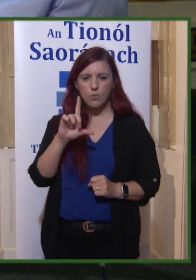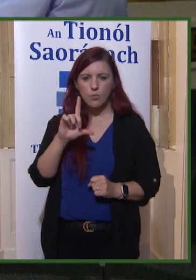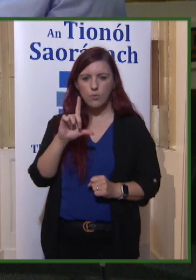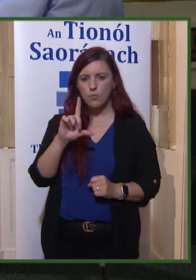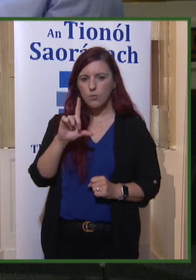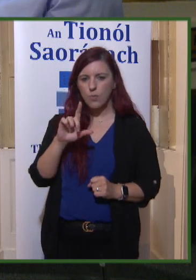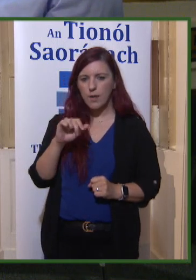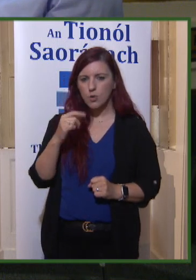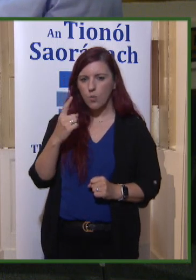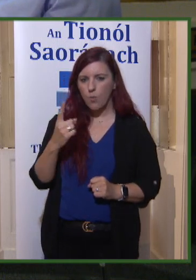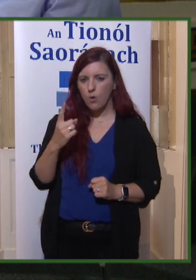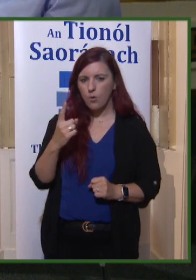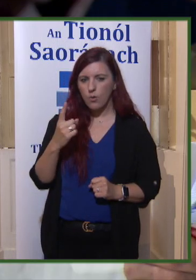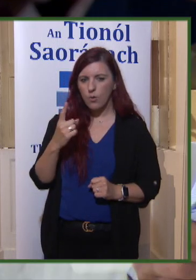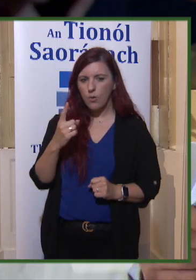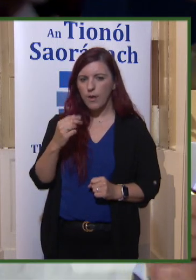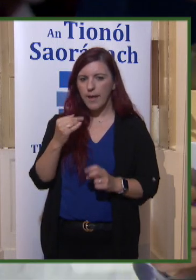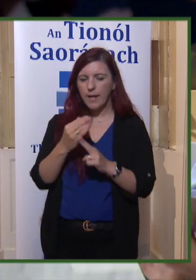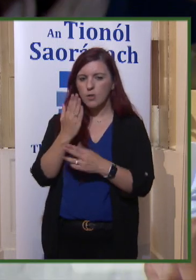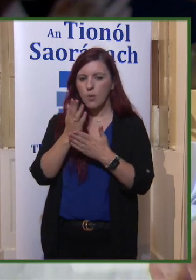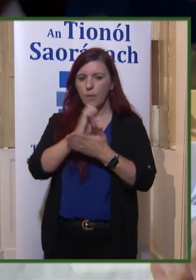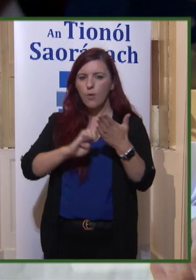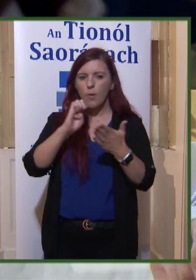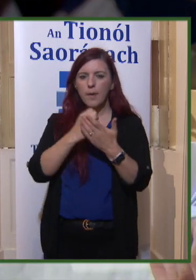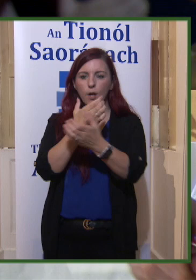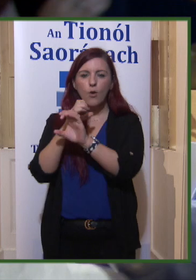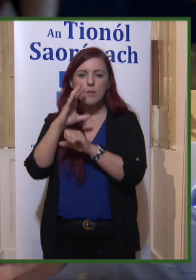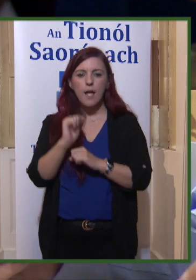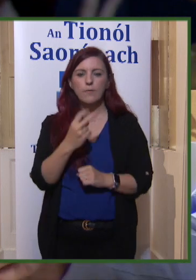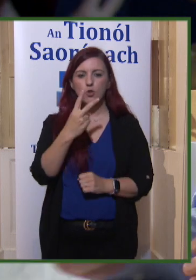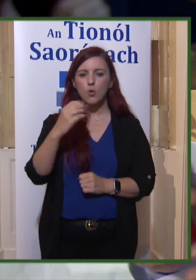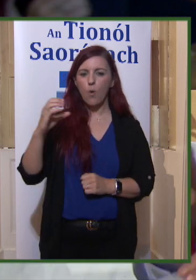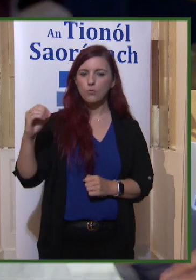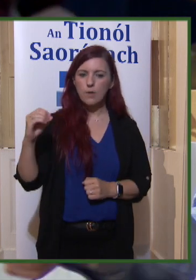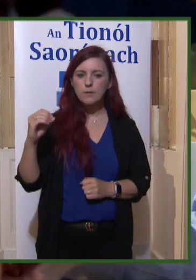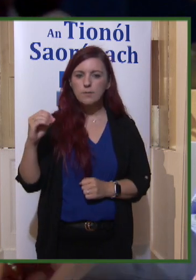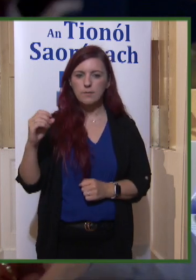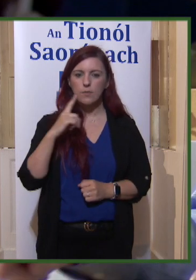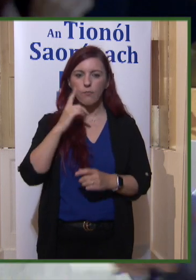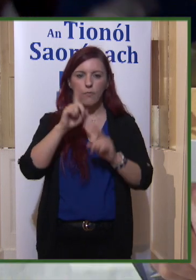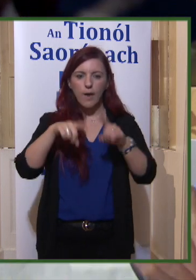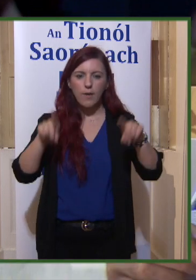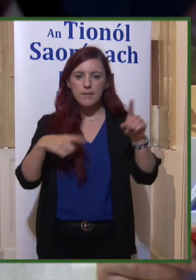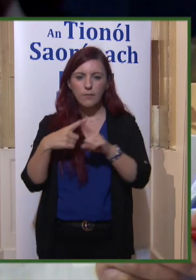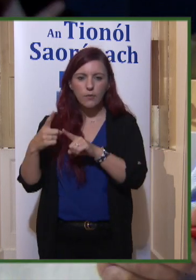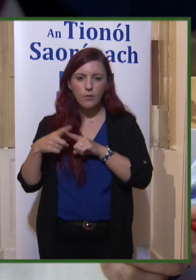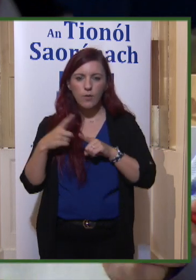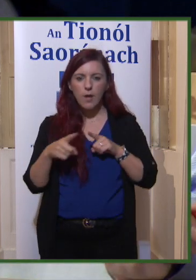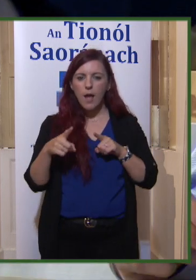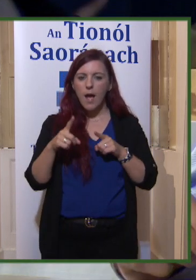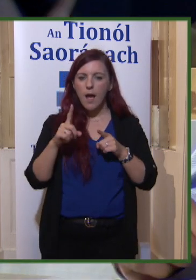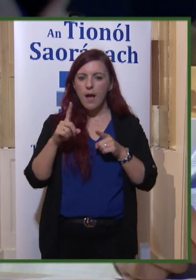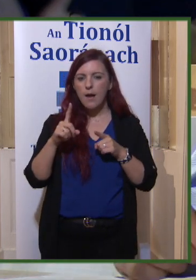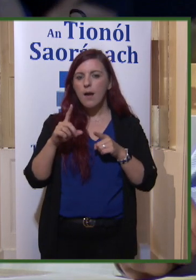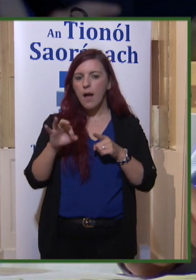another. In some of the European countries, 200. So you have all the variations, and also some